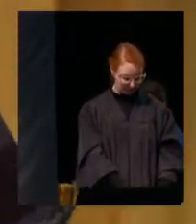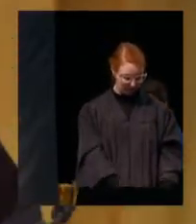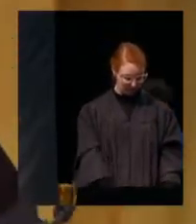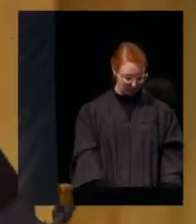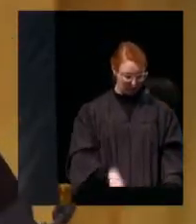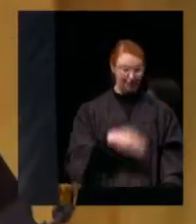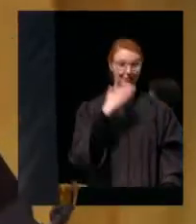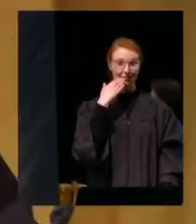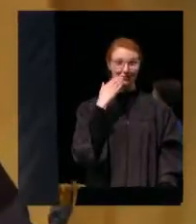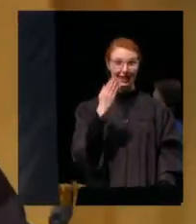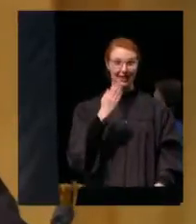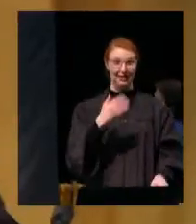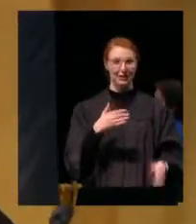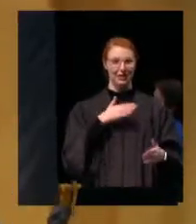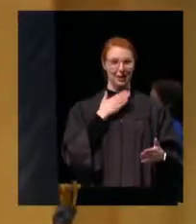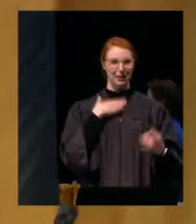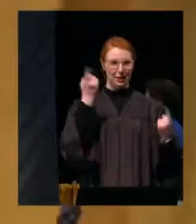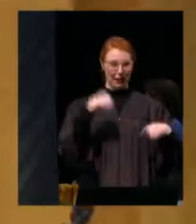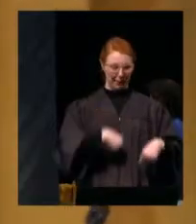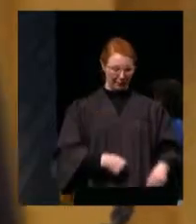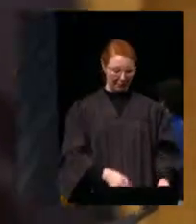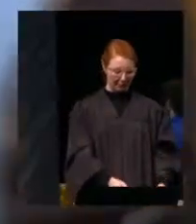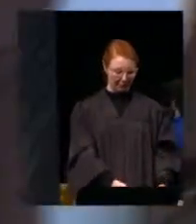Thank you. It's good to have you here.